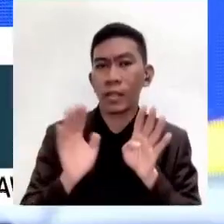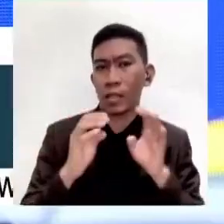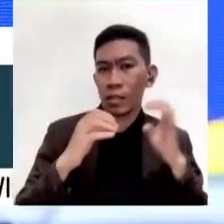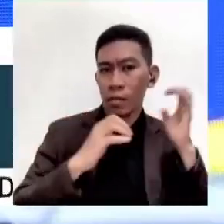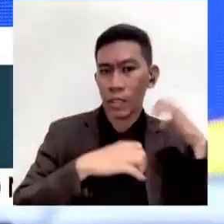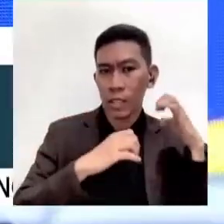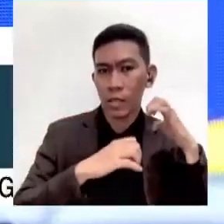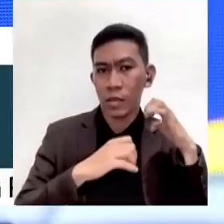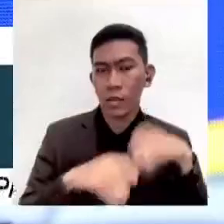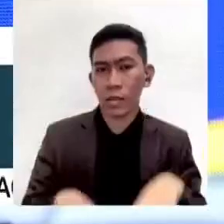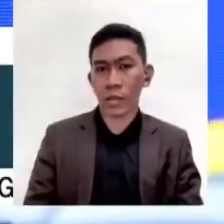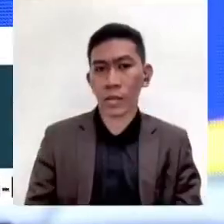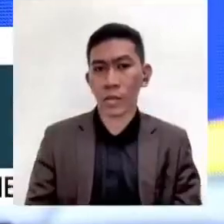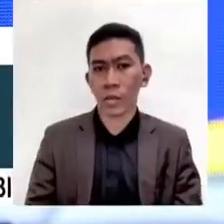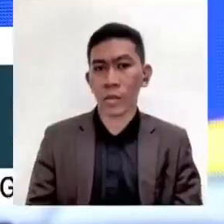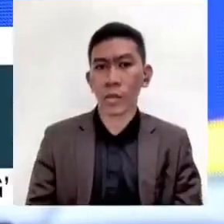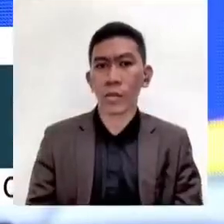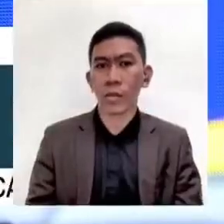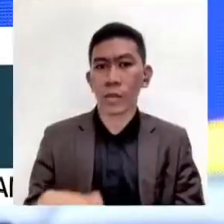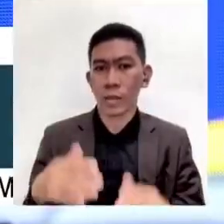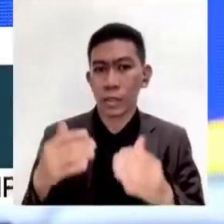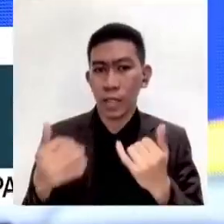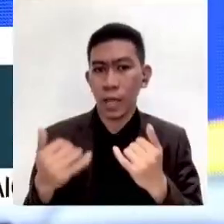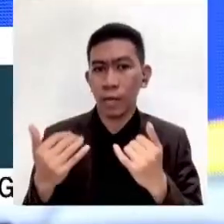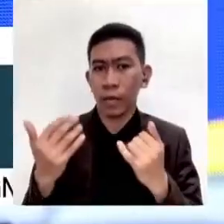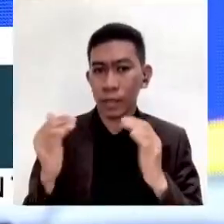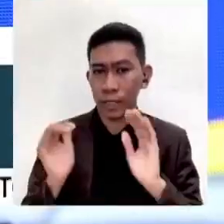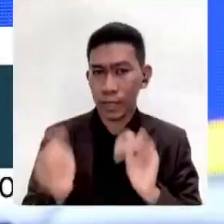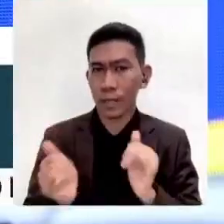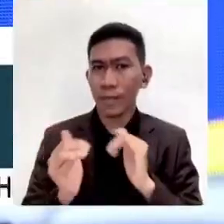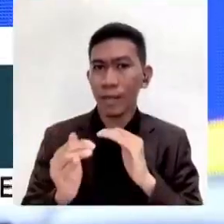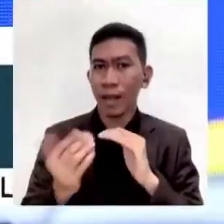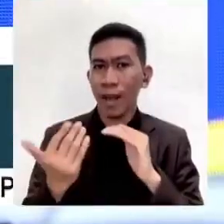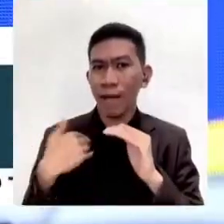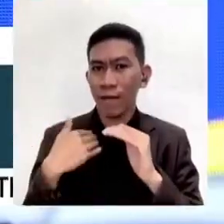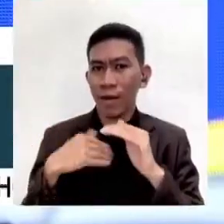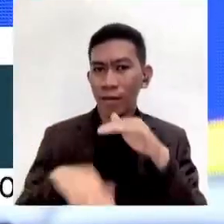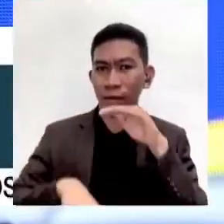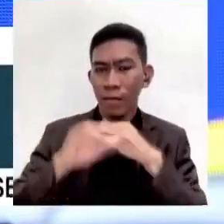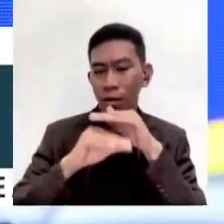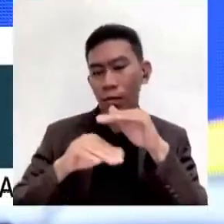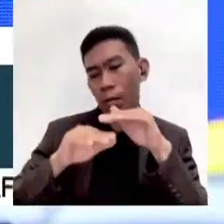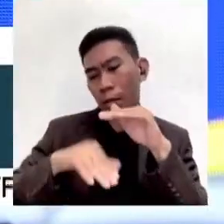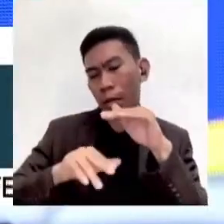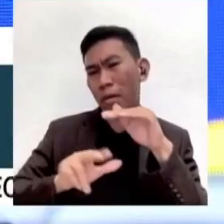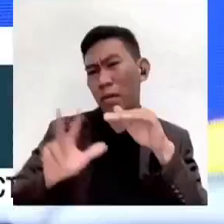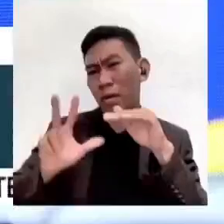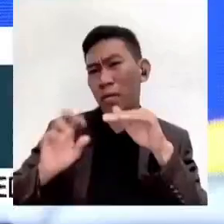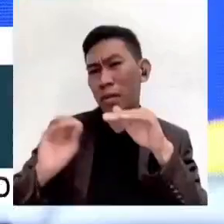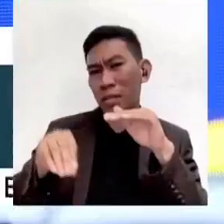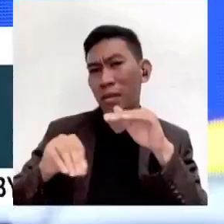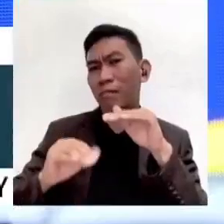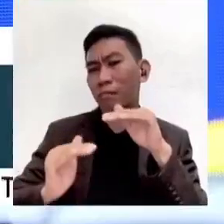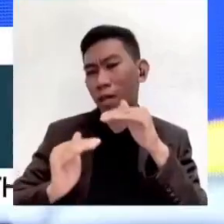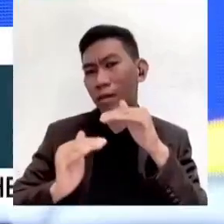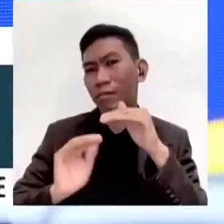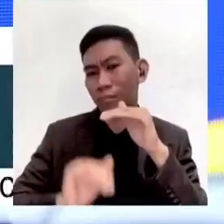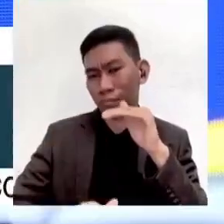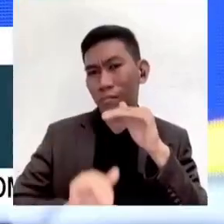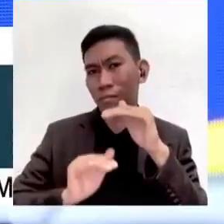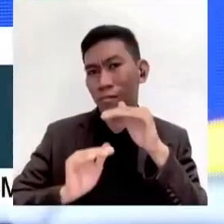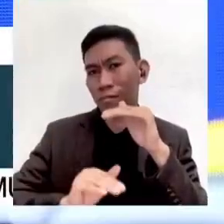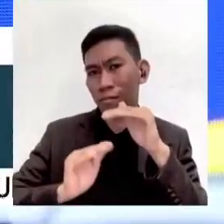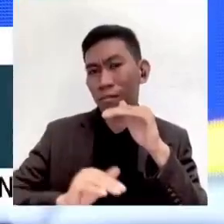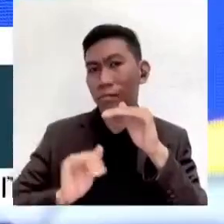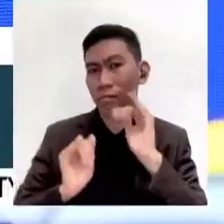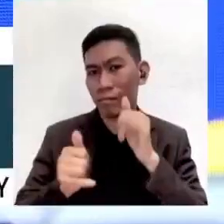they really settle into this comfortable range around 3% for inflation, then